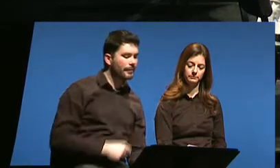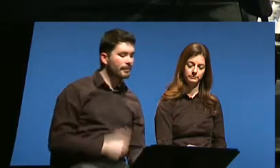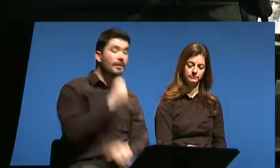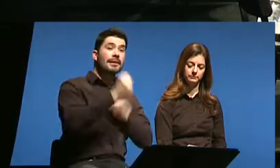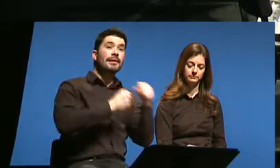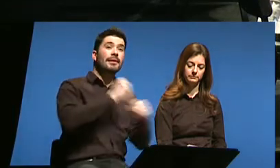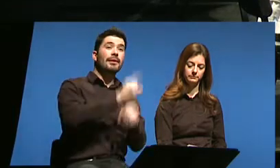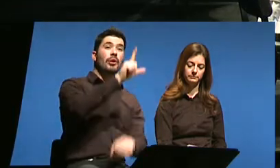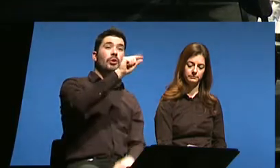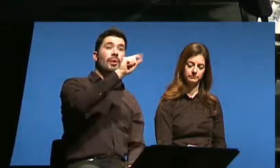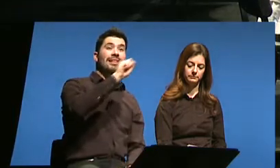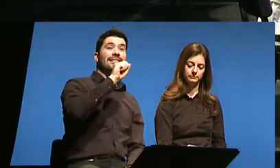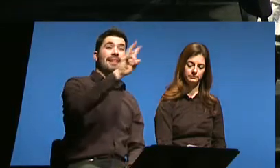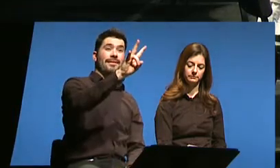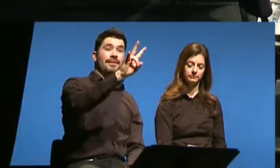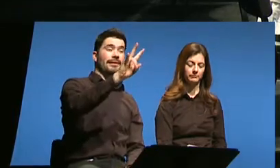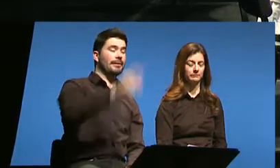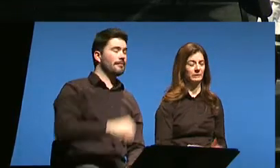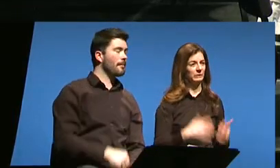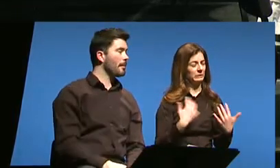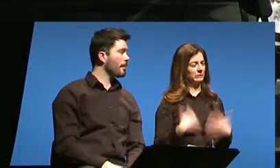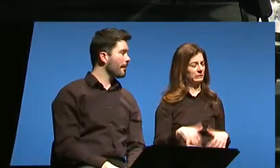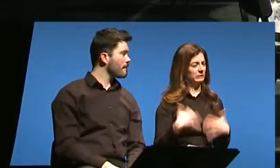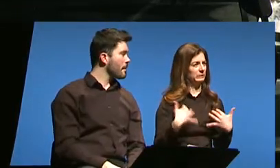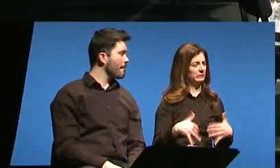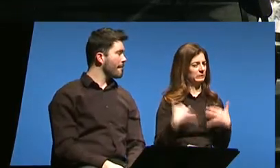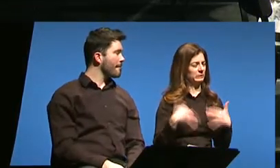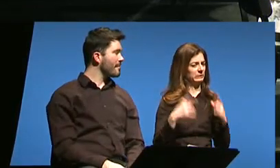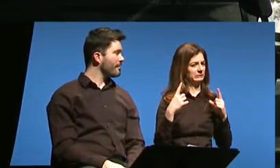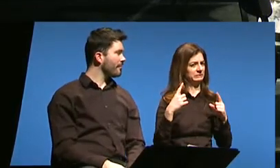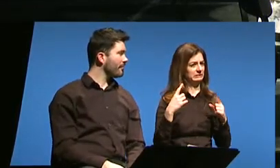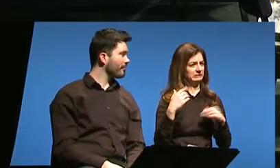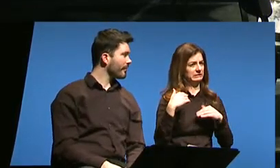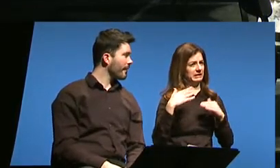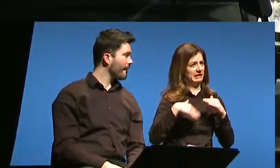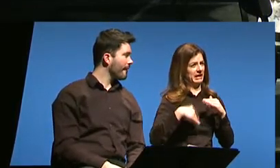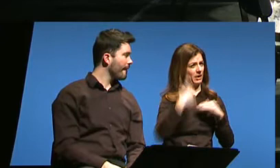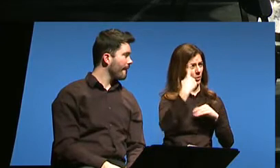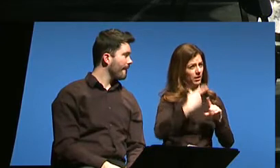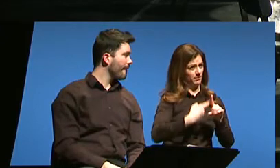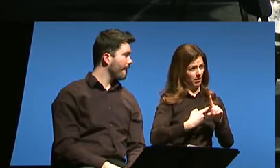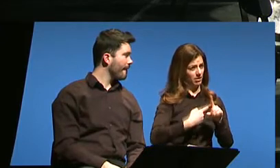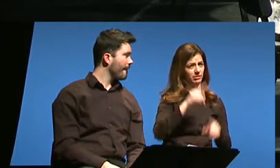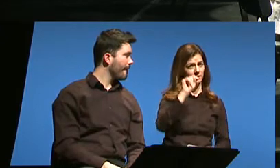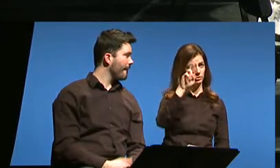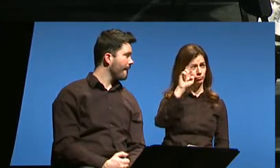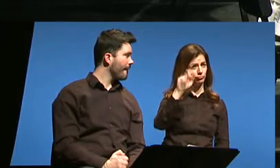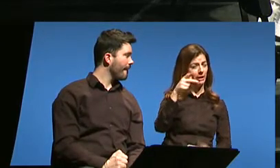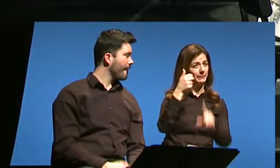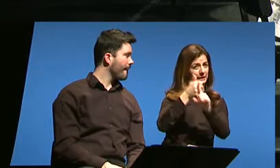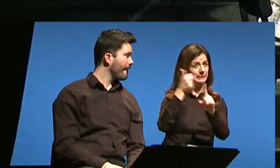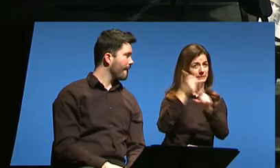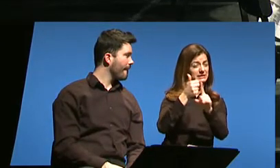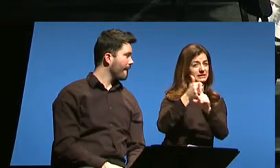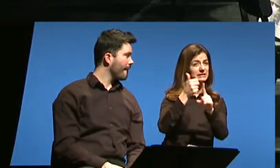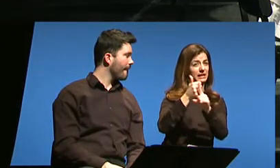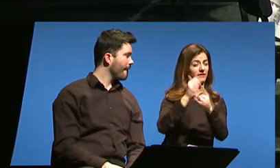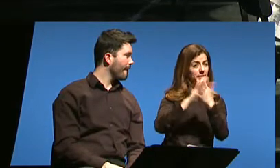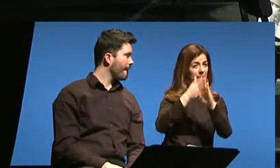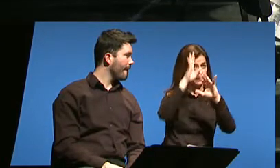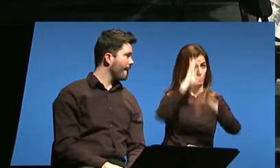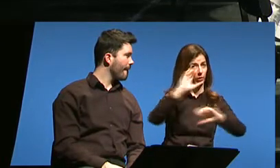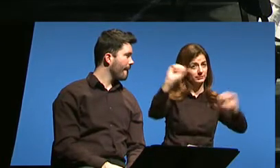2017. Hard to believe, but it hasn't even been a month since Donald Trump was inaugurated as President of the United States. But it feels